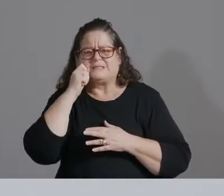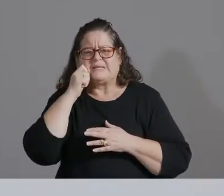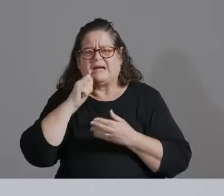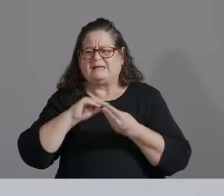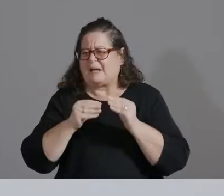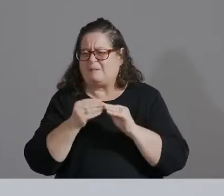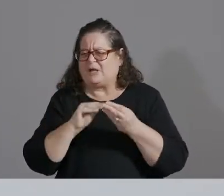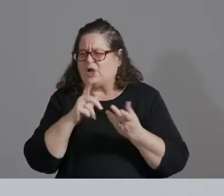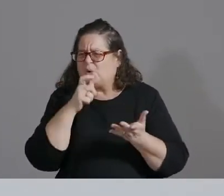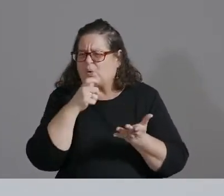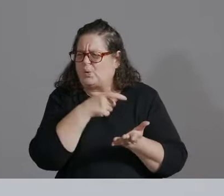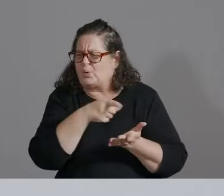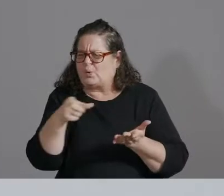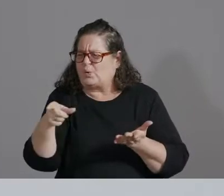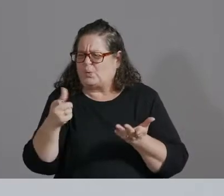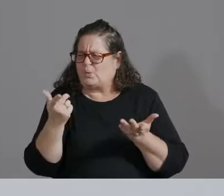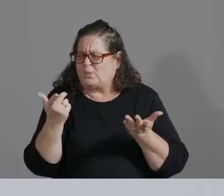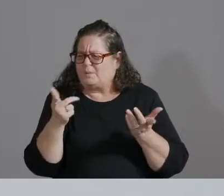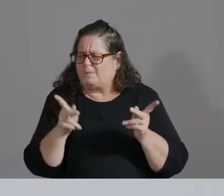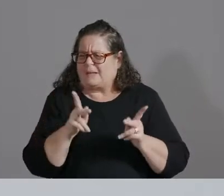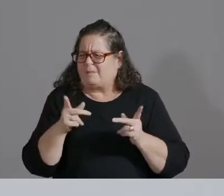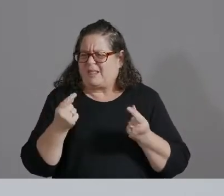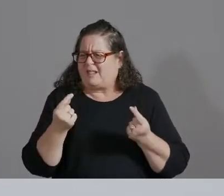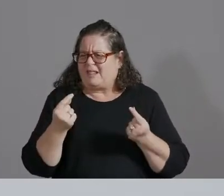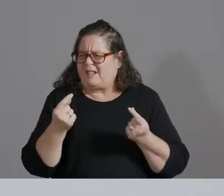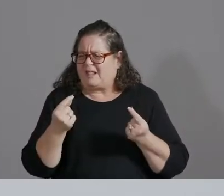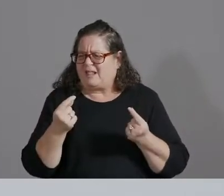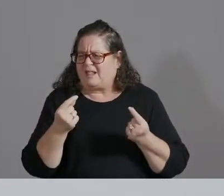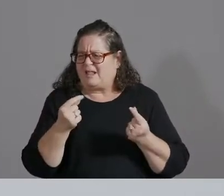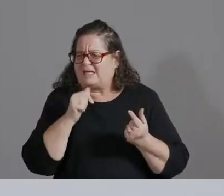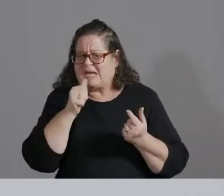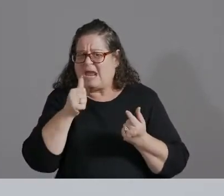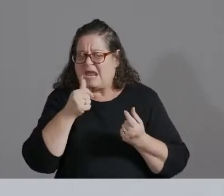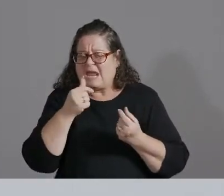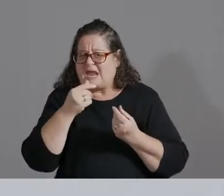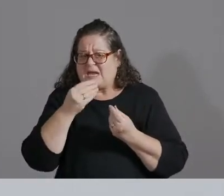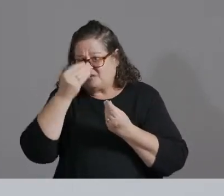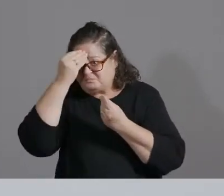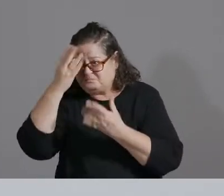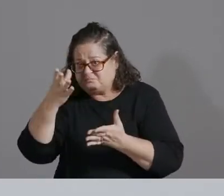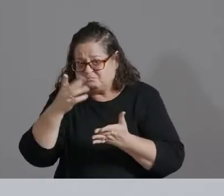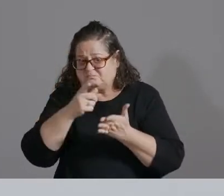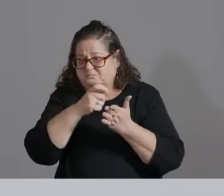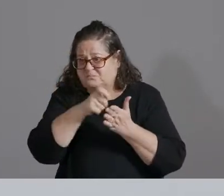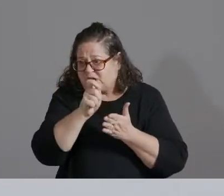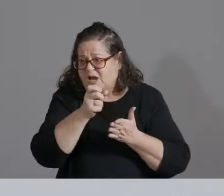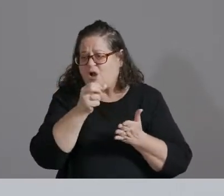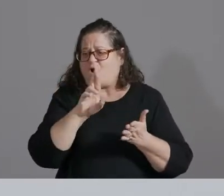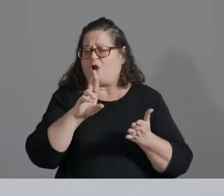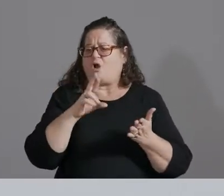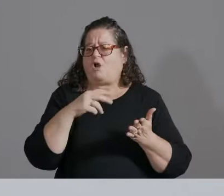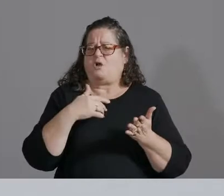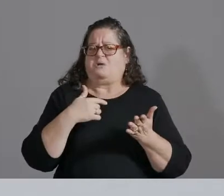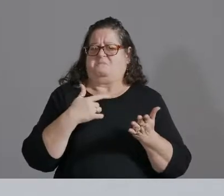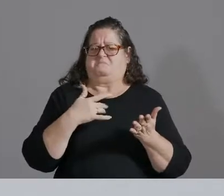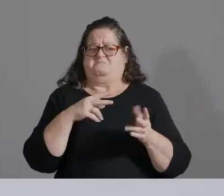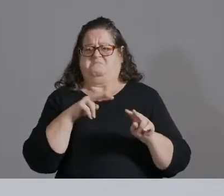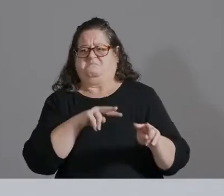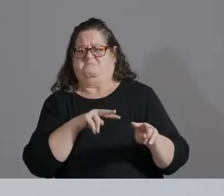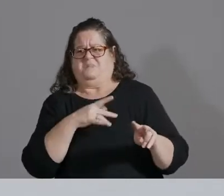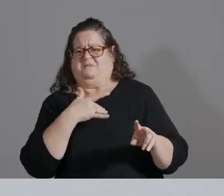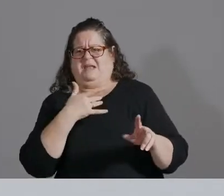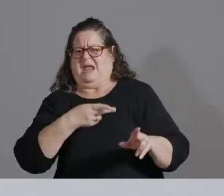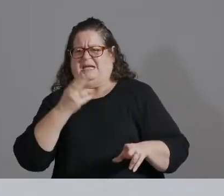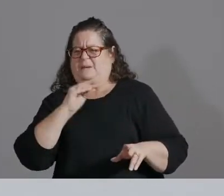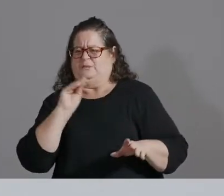I guess, providing their racial data? Do we think that there's actually a higher rate of minority communities that are being vaccinated than we're seeing